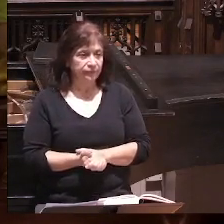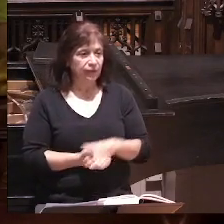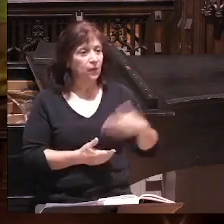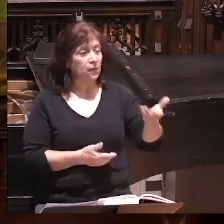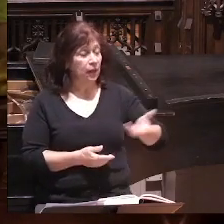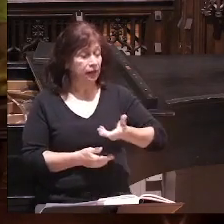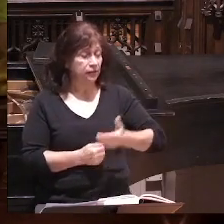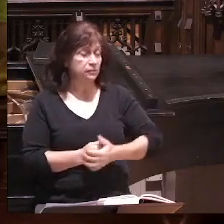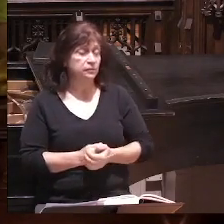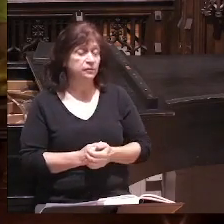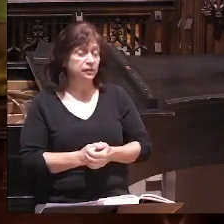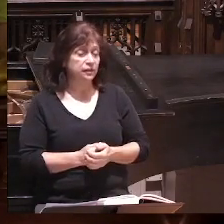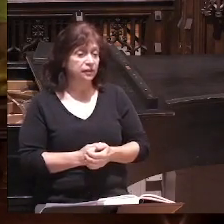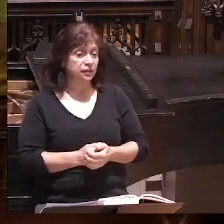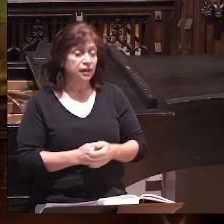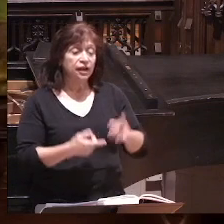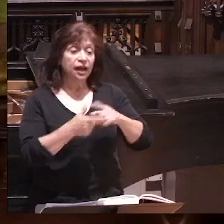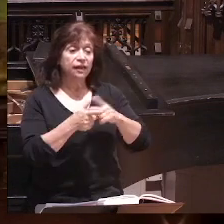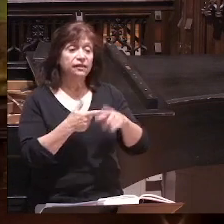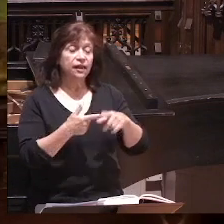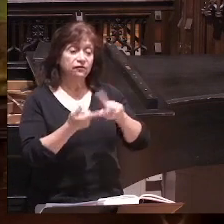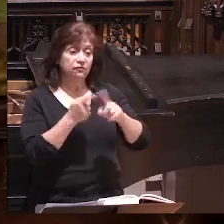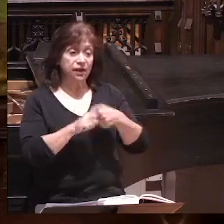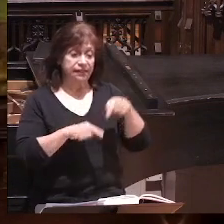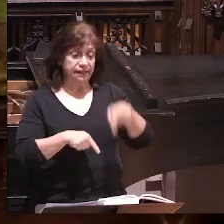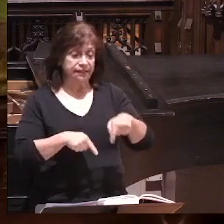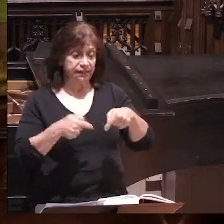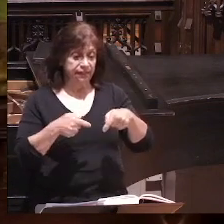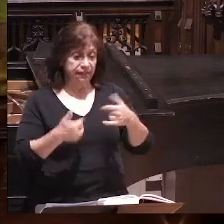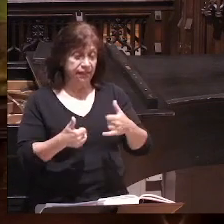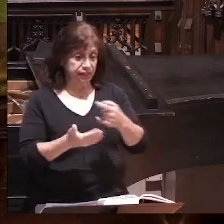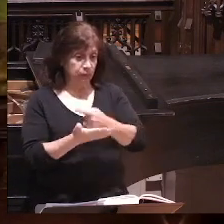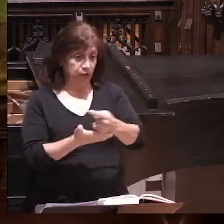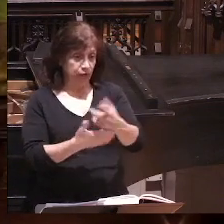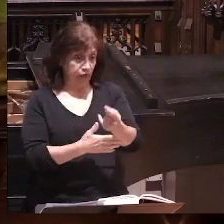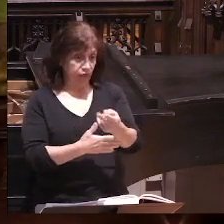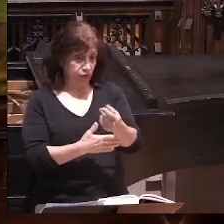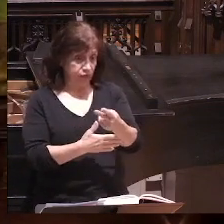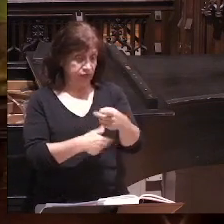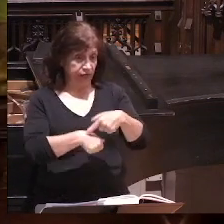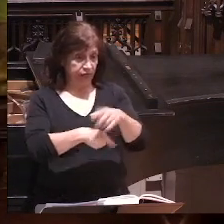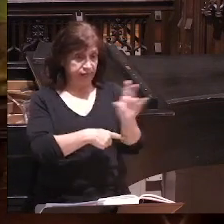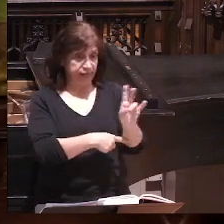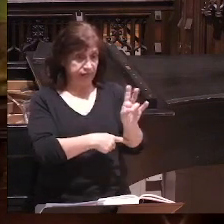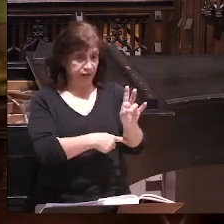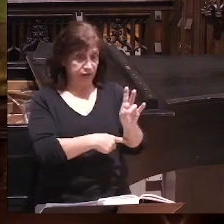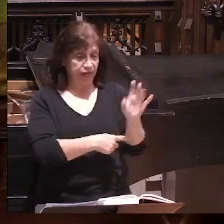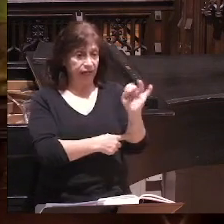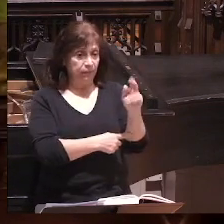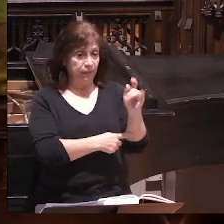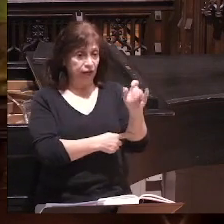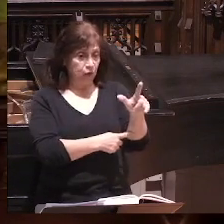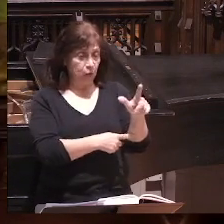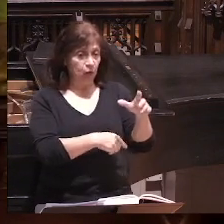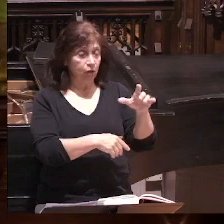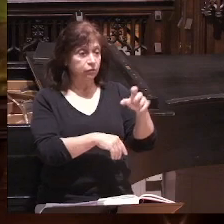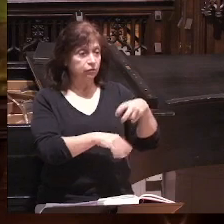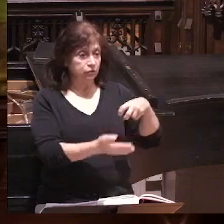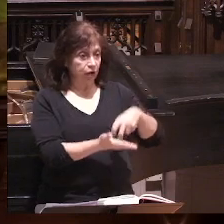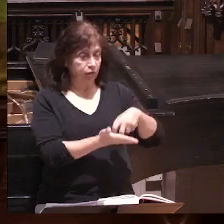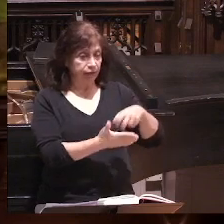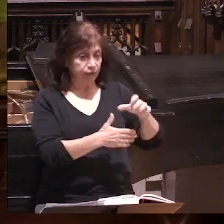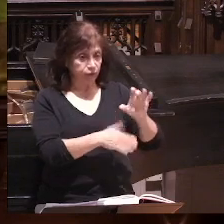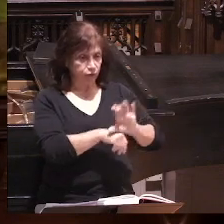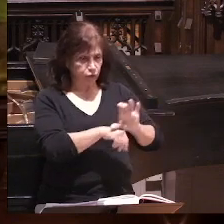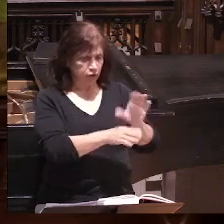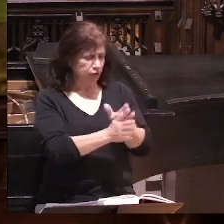Welcome. And then friends, this week, Thursday at 7 p.m. at Emmanuel Congregational Church, just kind of around